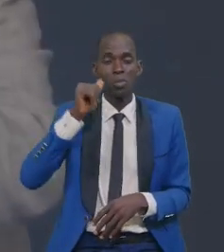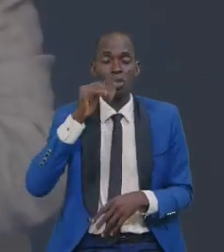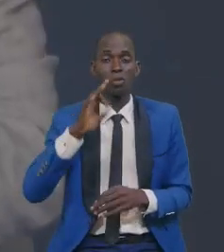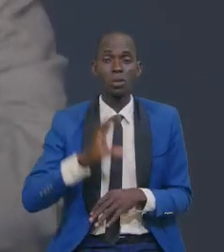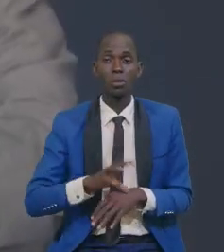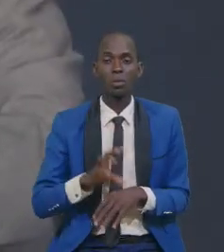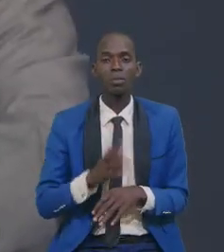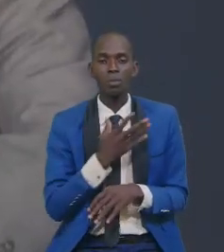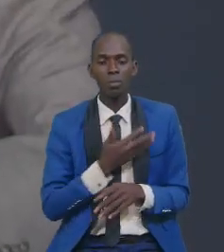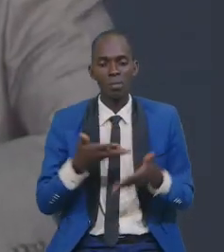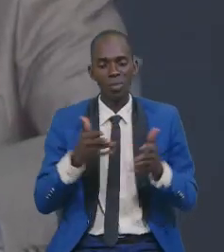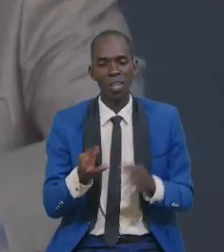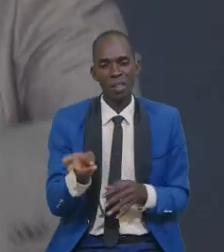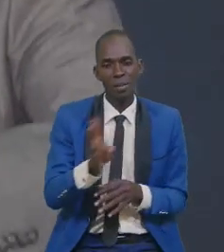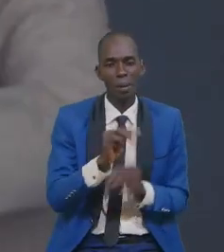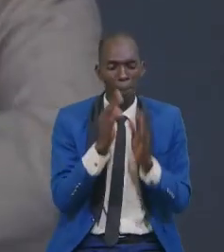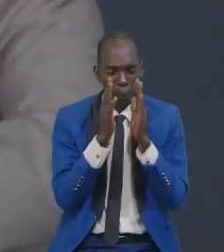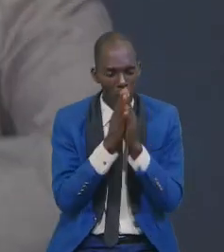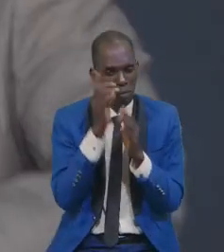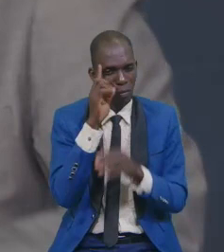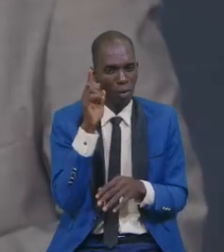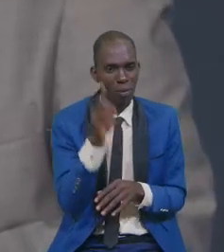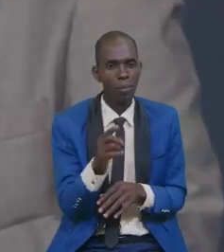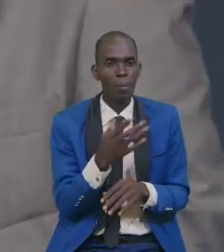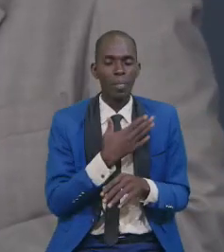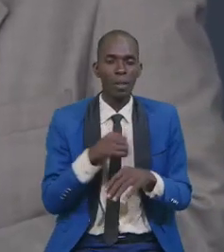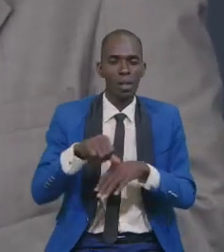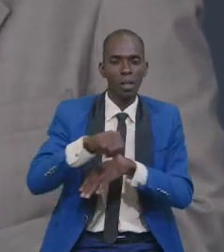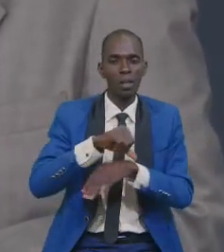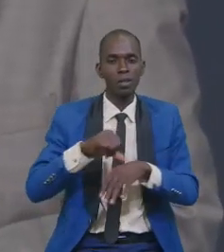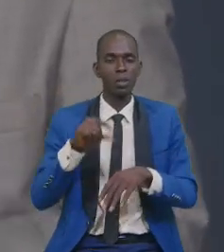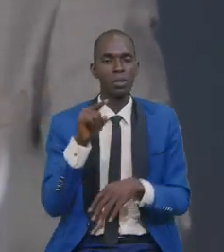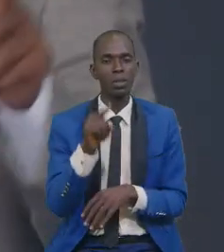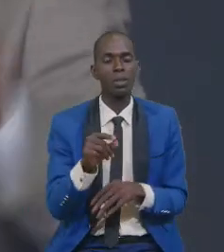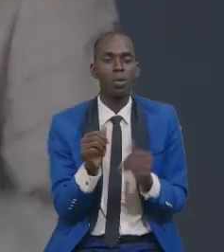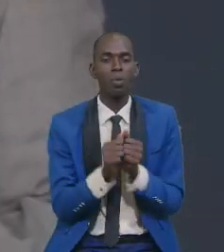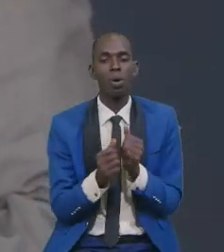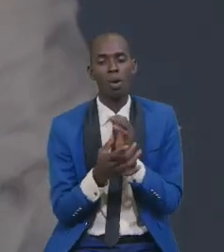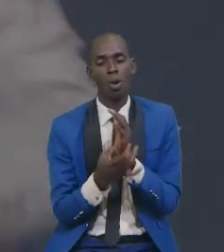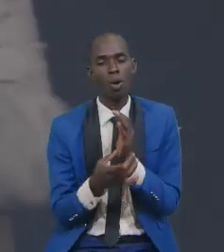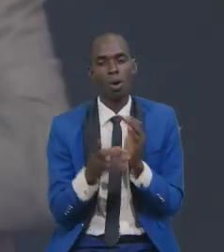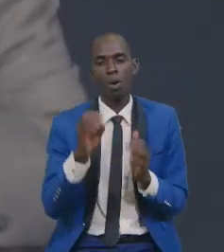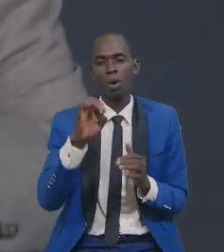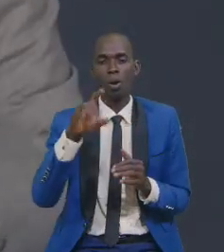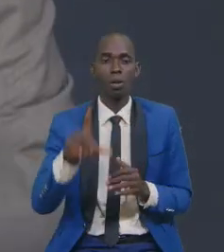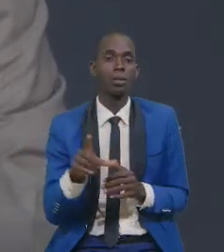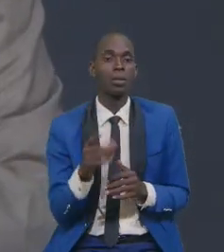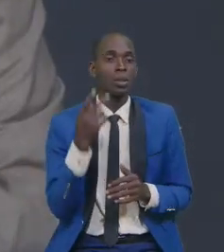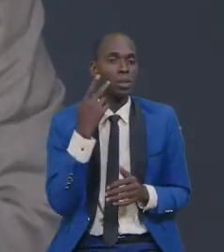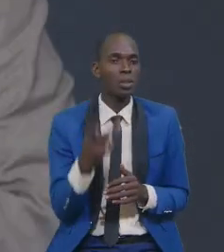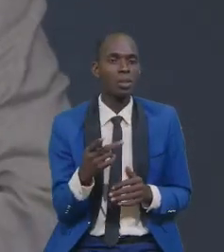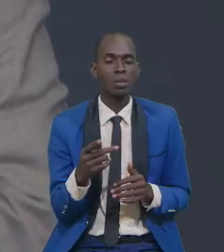them pray over him, anointing him with oil, a symbol of the Holy Spirit, in